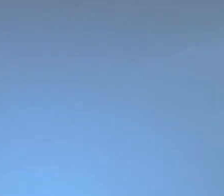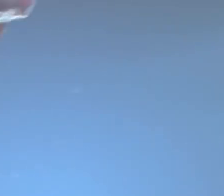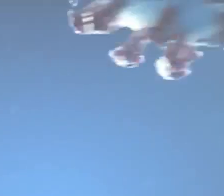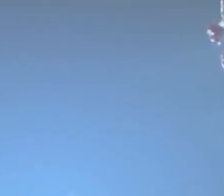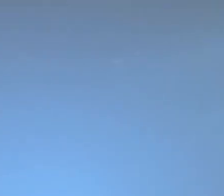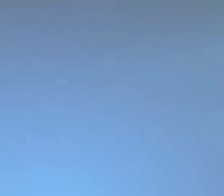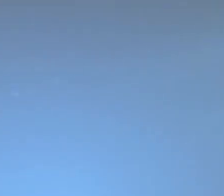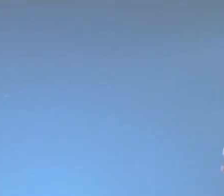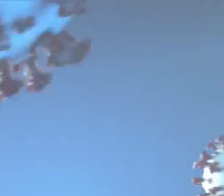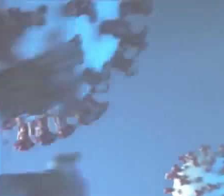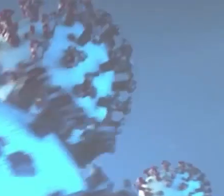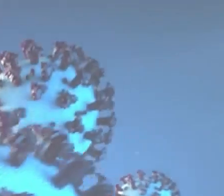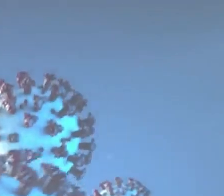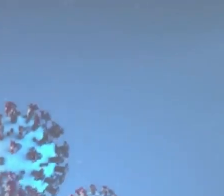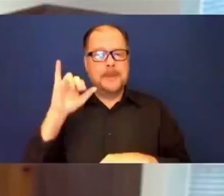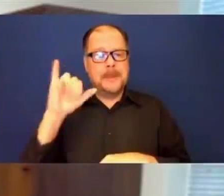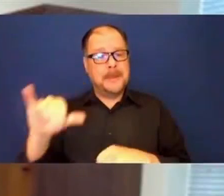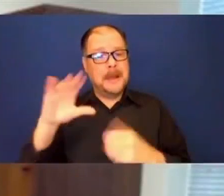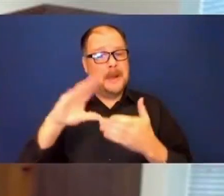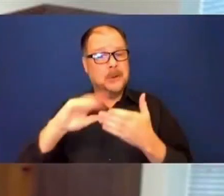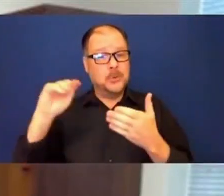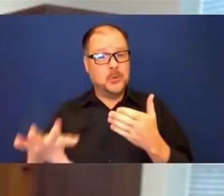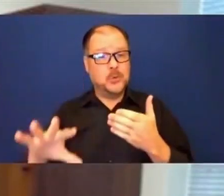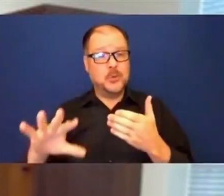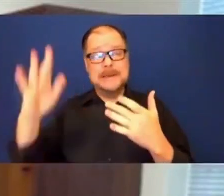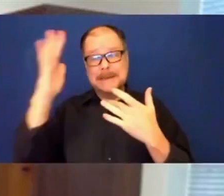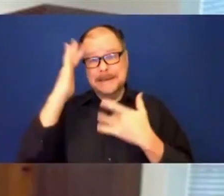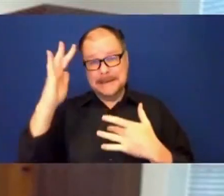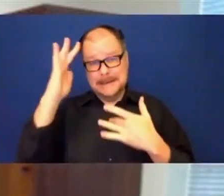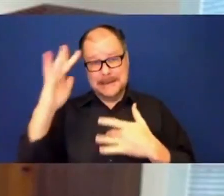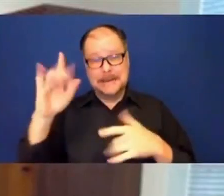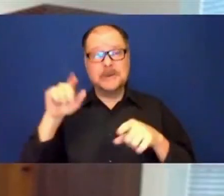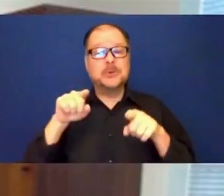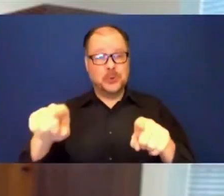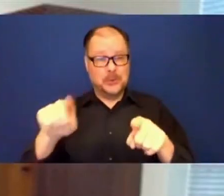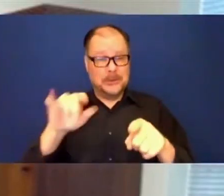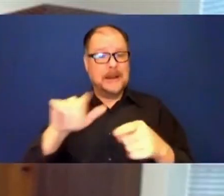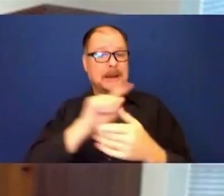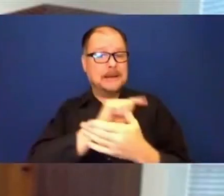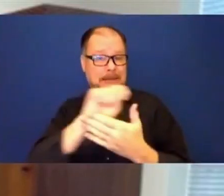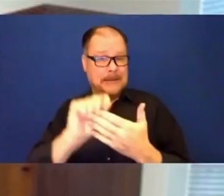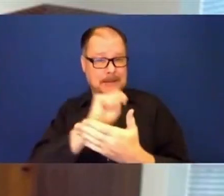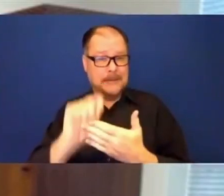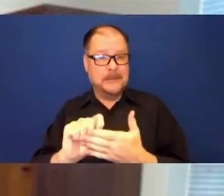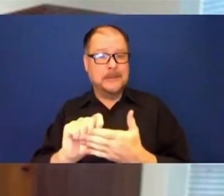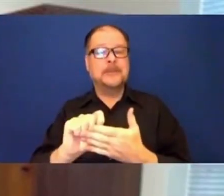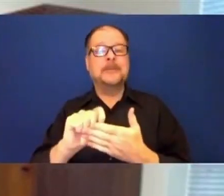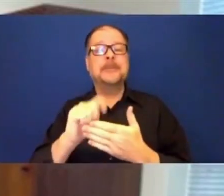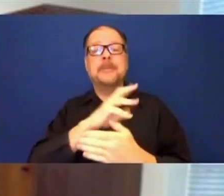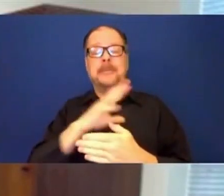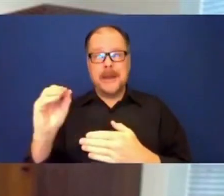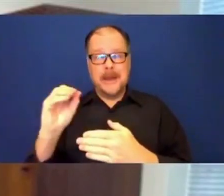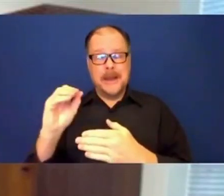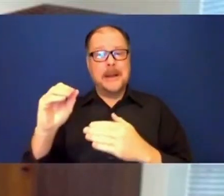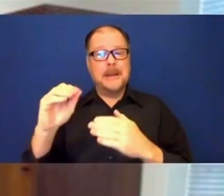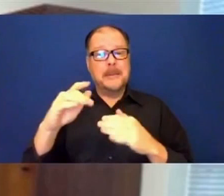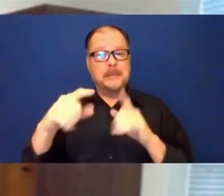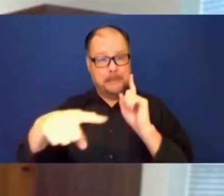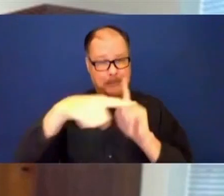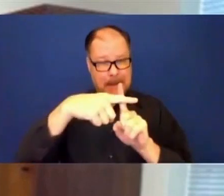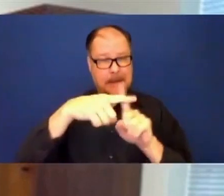contracted COVID. This particular student was symptomatic during that time, was isolated following their positive PCR